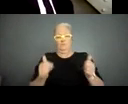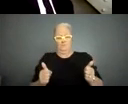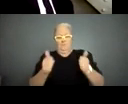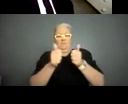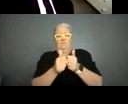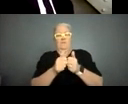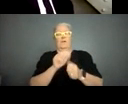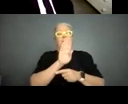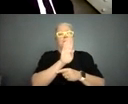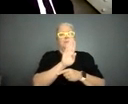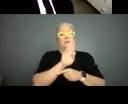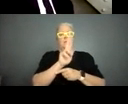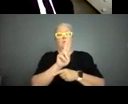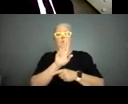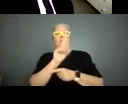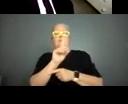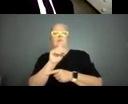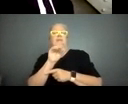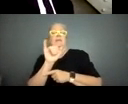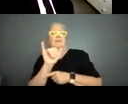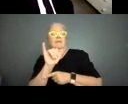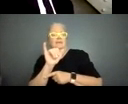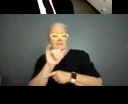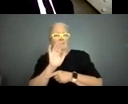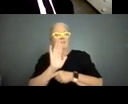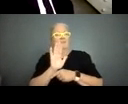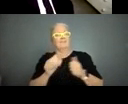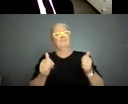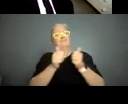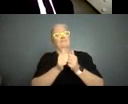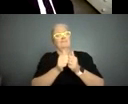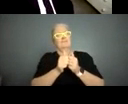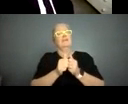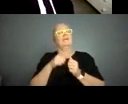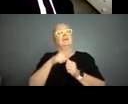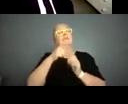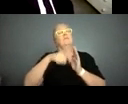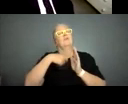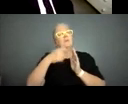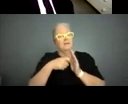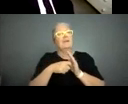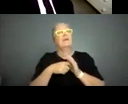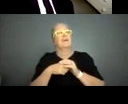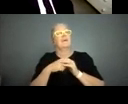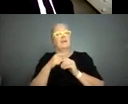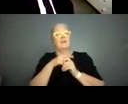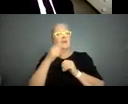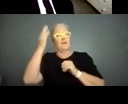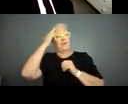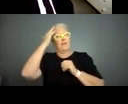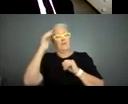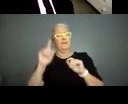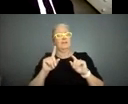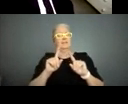my personal favourite element of the school. It works fantastically, and each of those children and his class collectively,